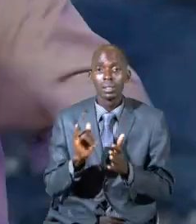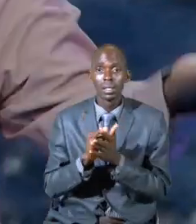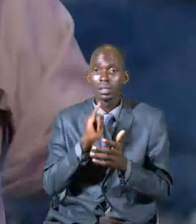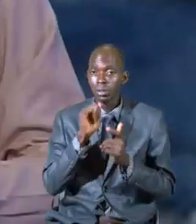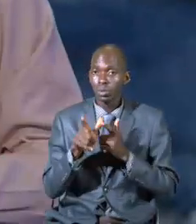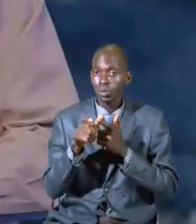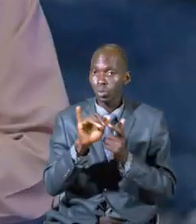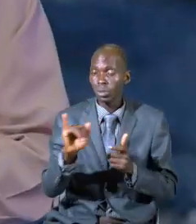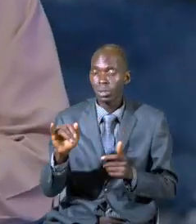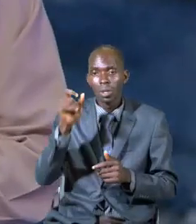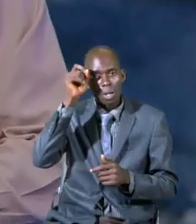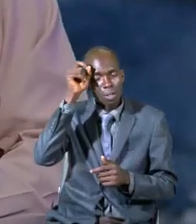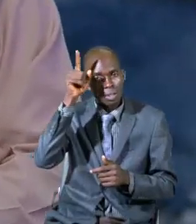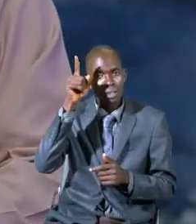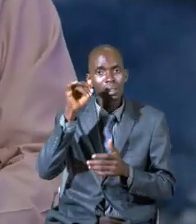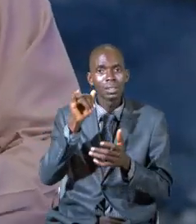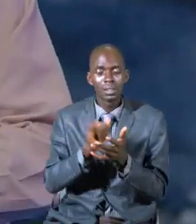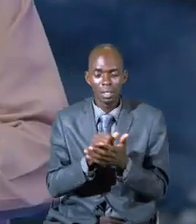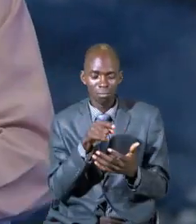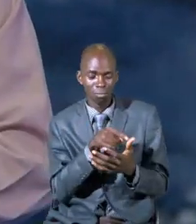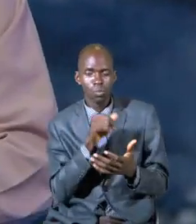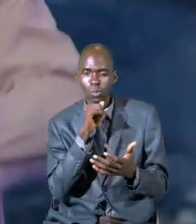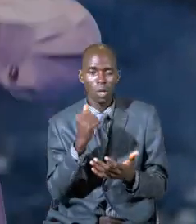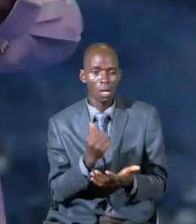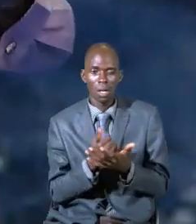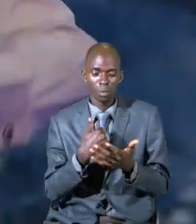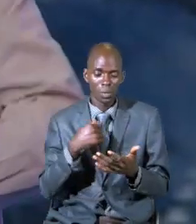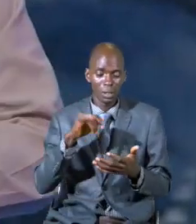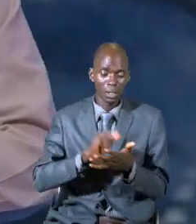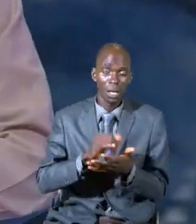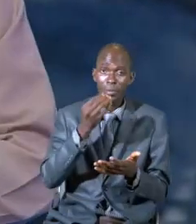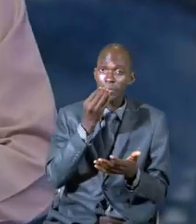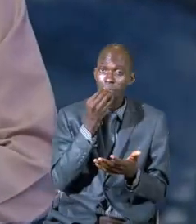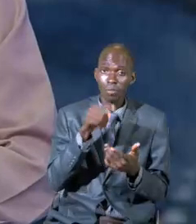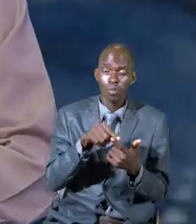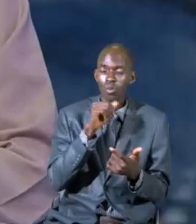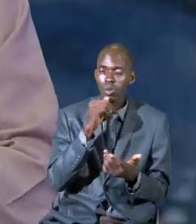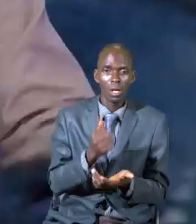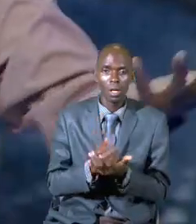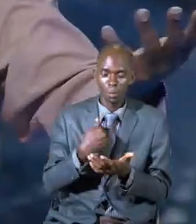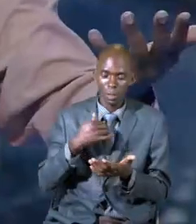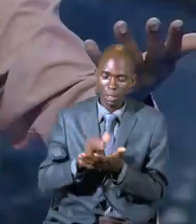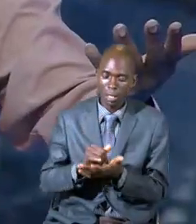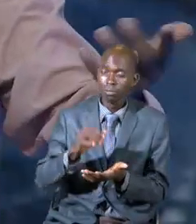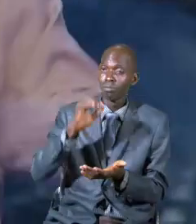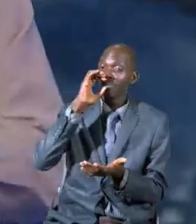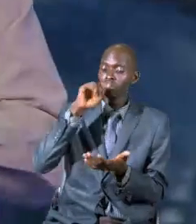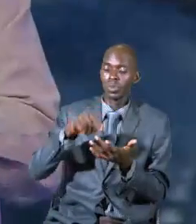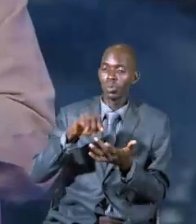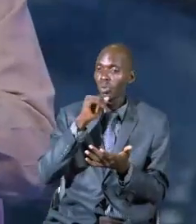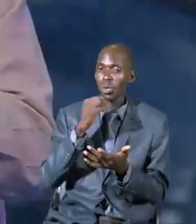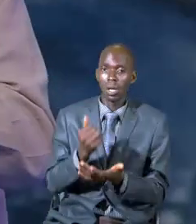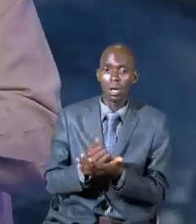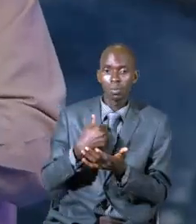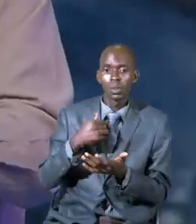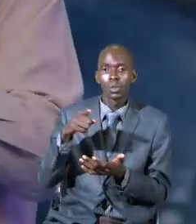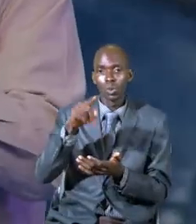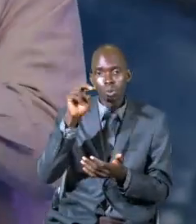help me, that will not help me, that food will help me, that drink will not help me. He ought to